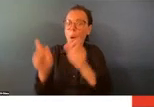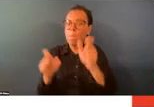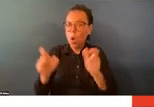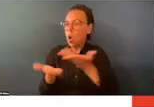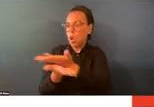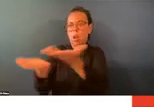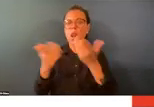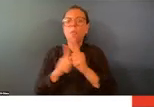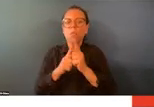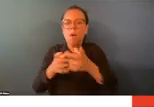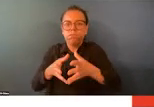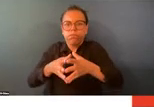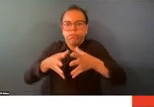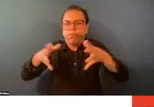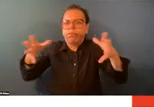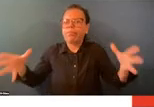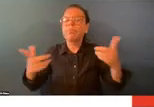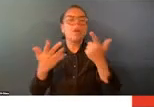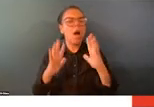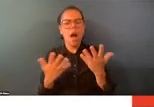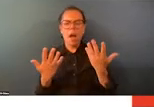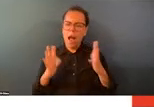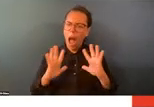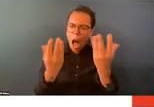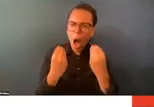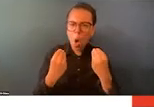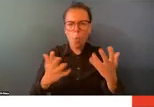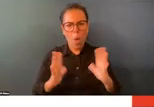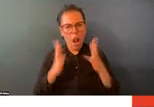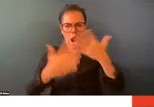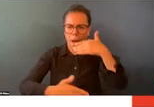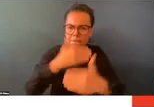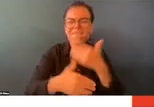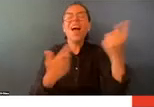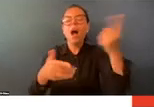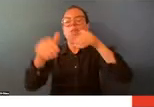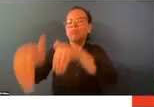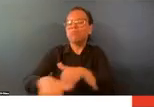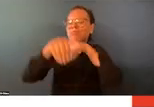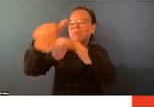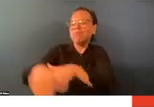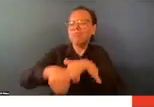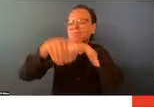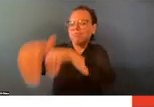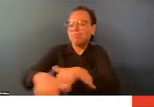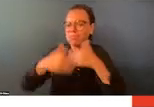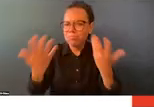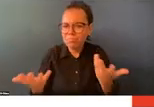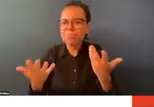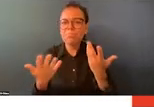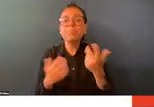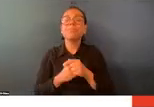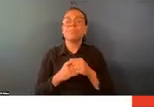in traditional agriculture for food and grows cotton in irrigated